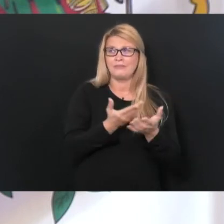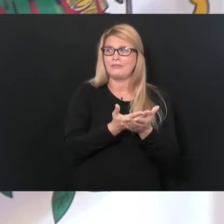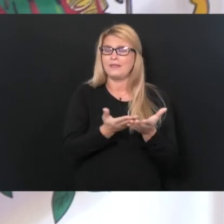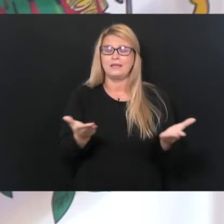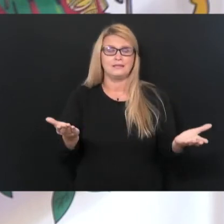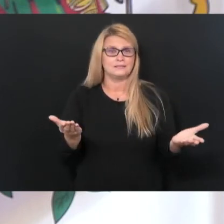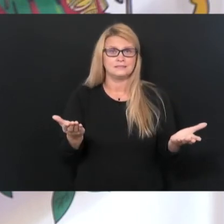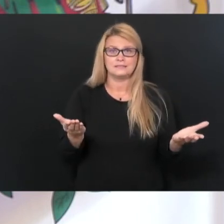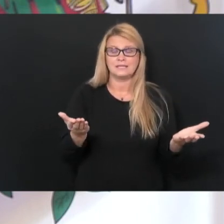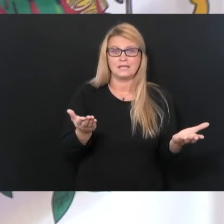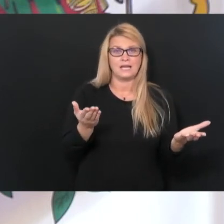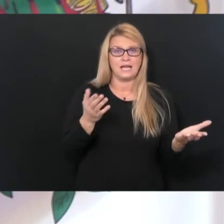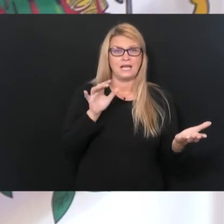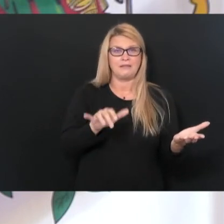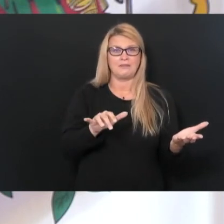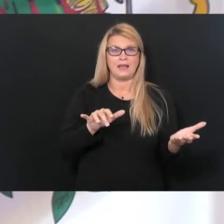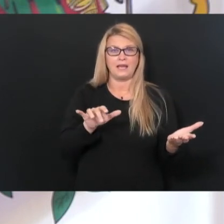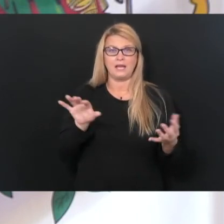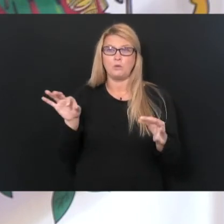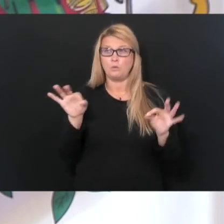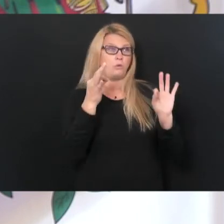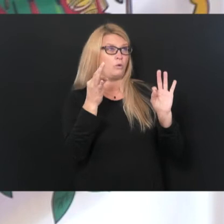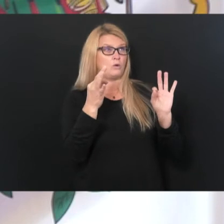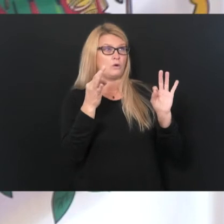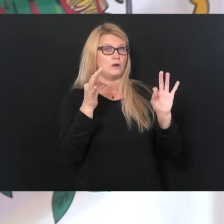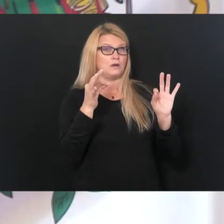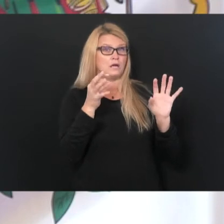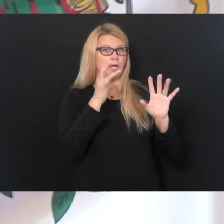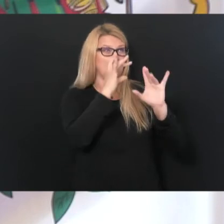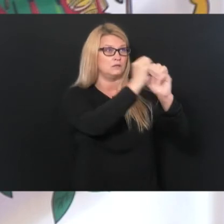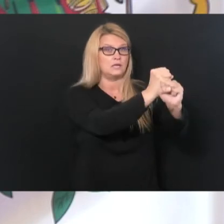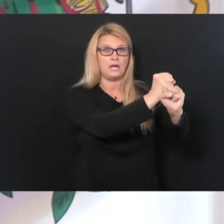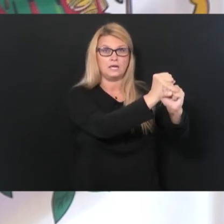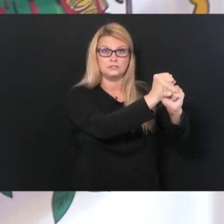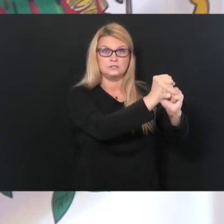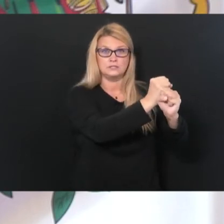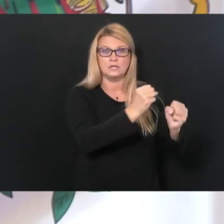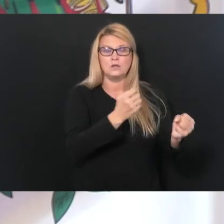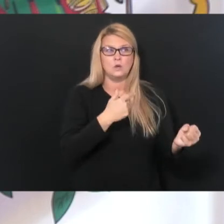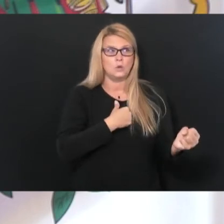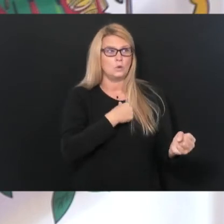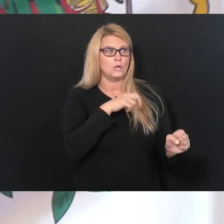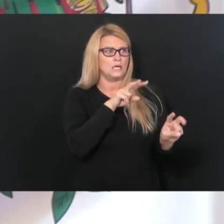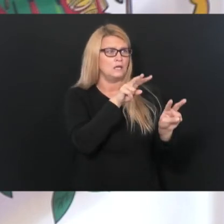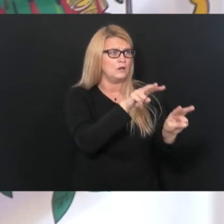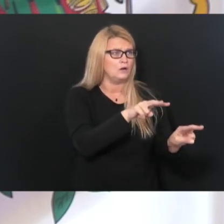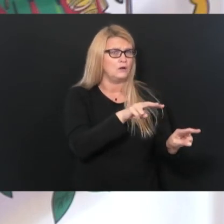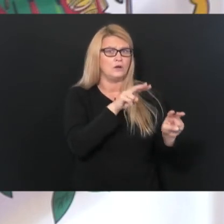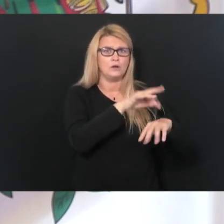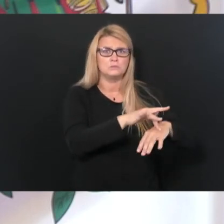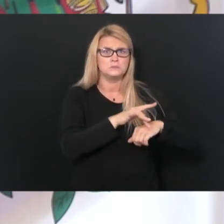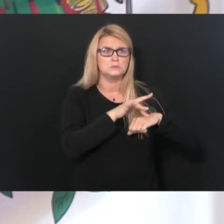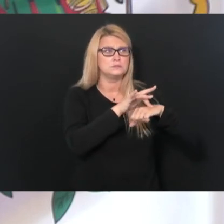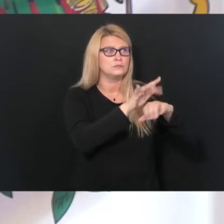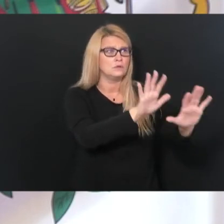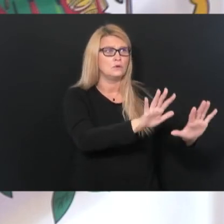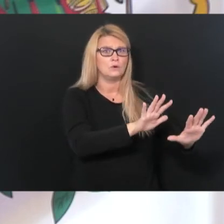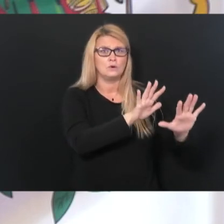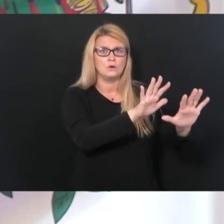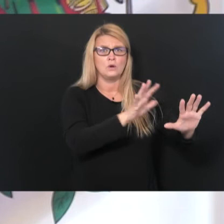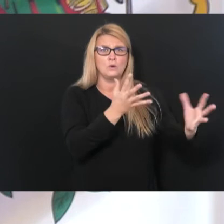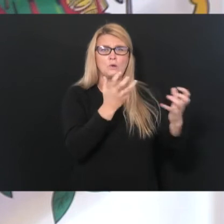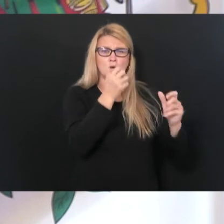really grab our attention and really we just cling to and hold on to, and we remember